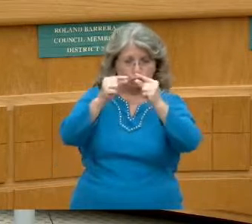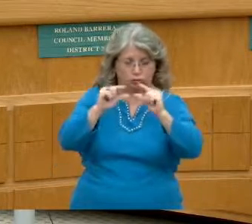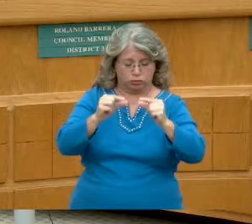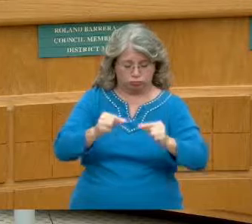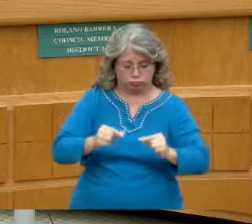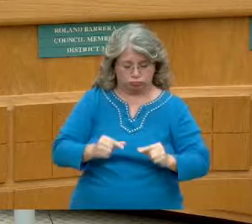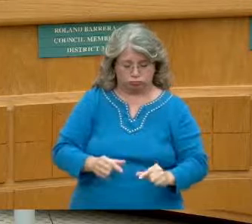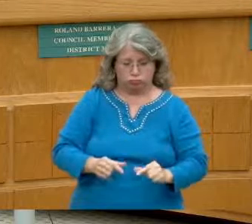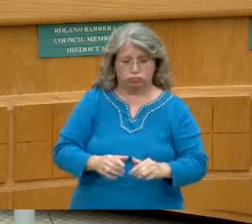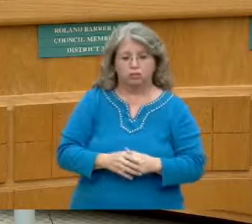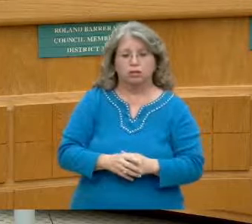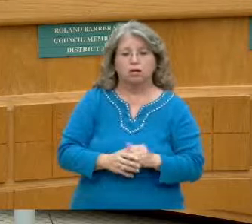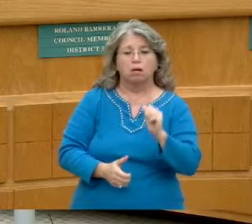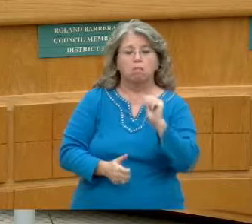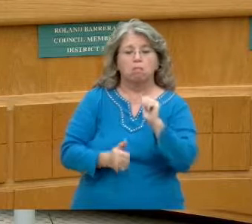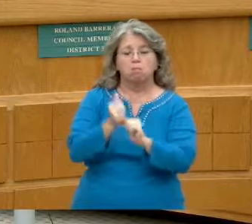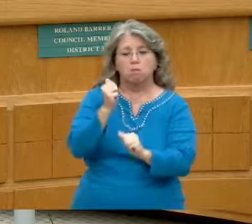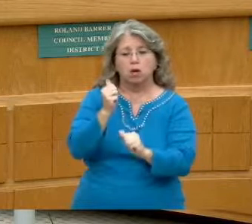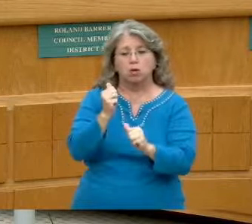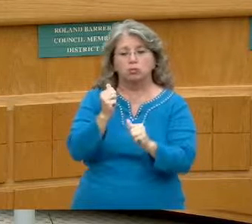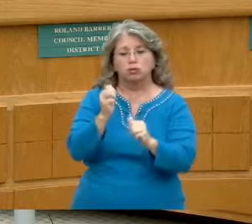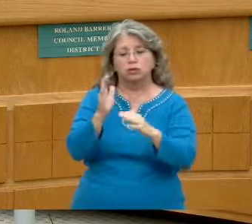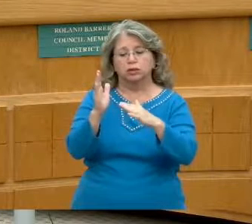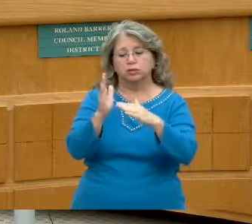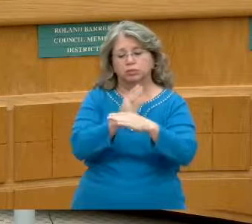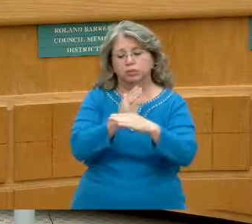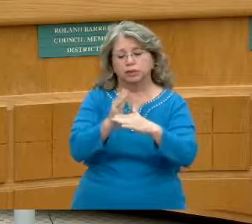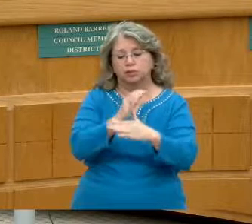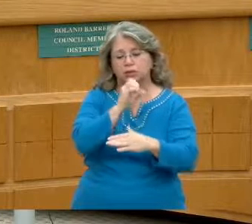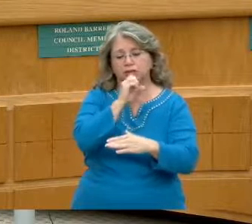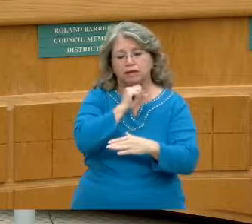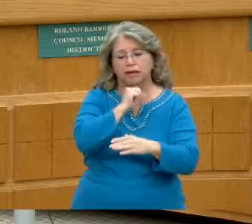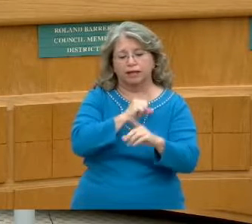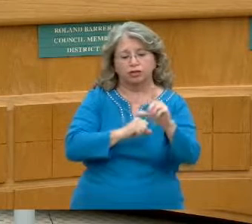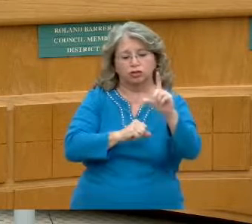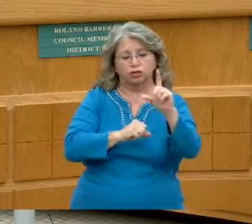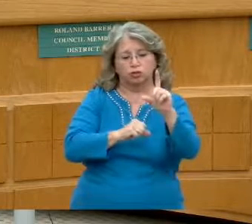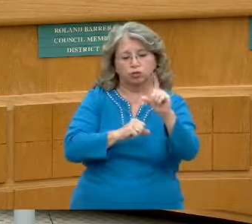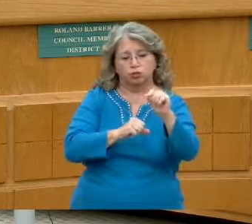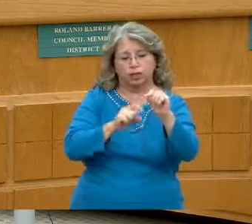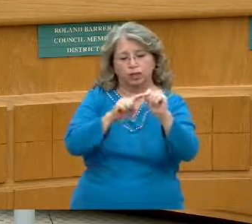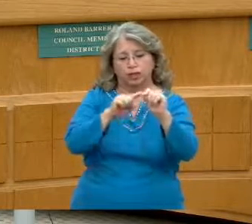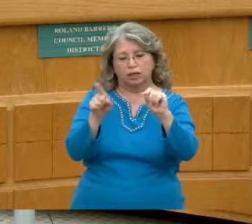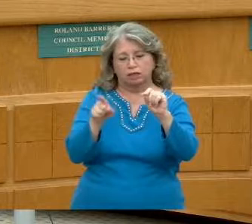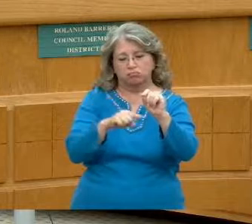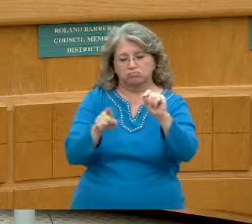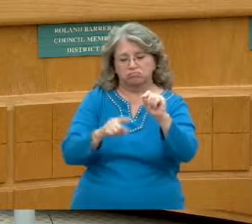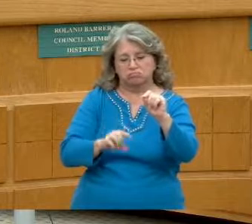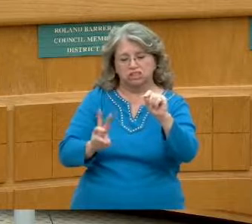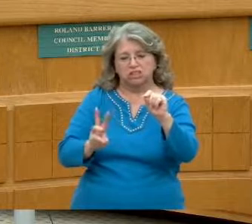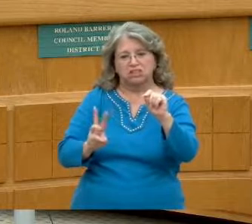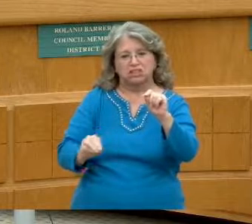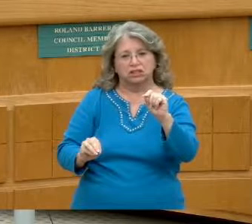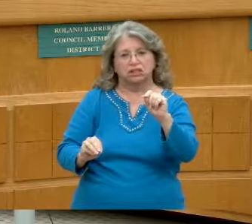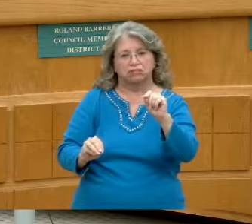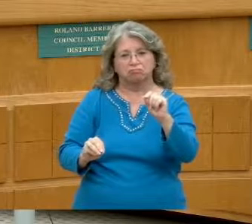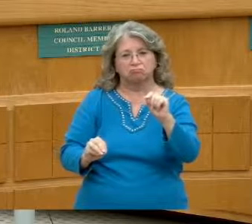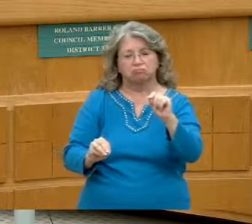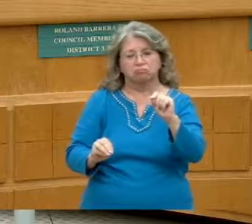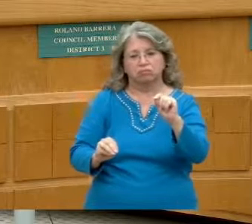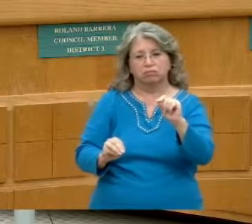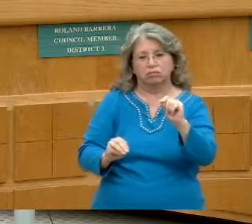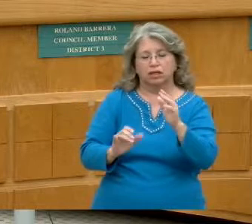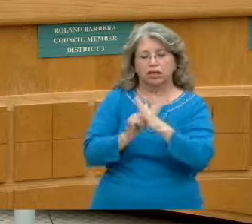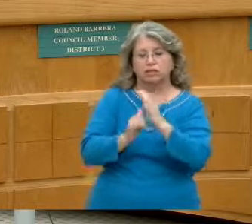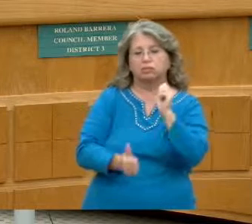track. And most of them are in the ages of 20 through about 60. And that accounts for the